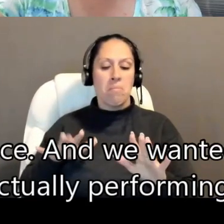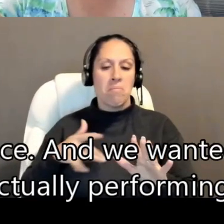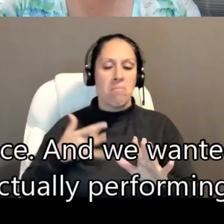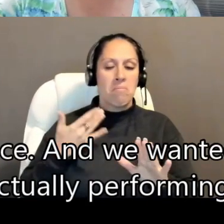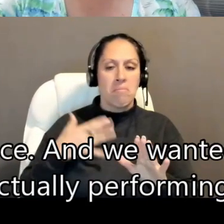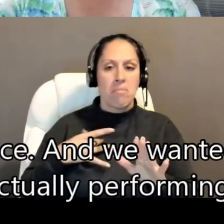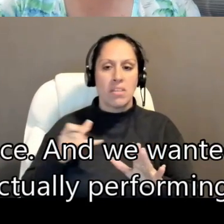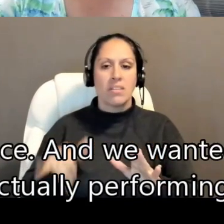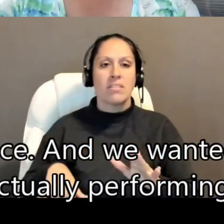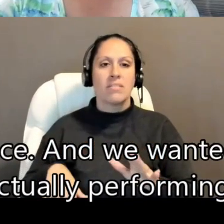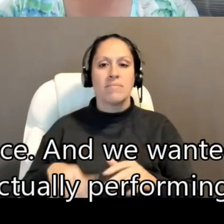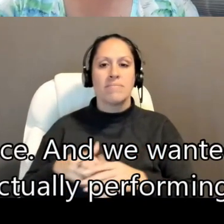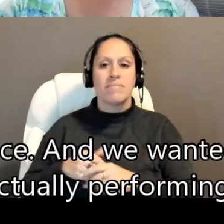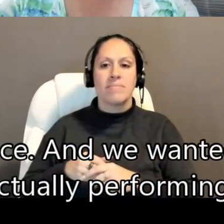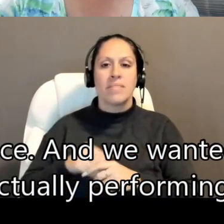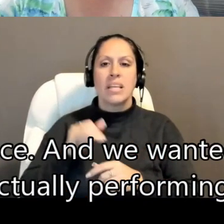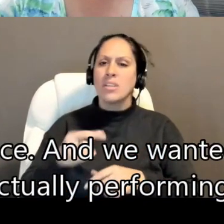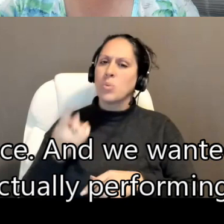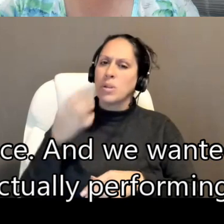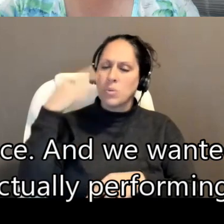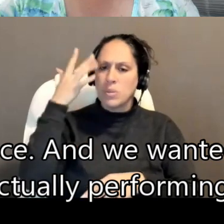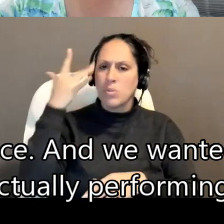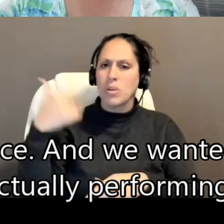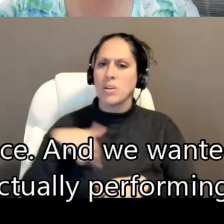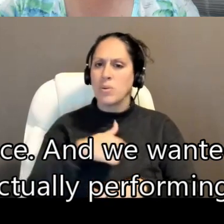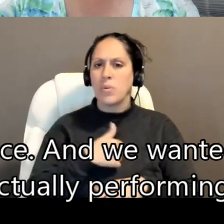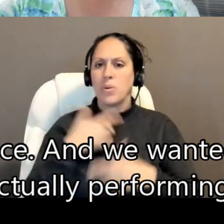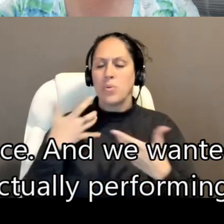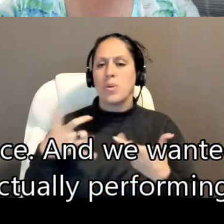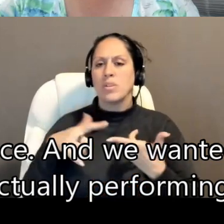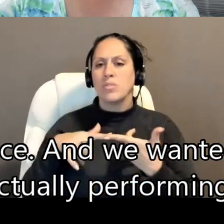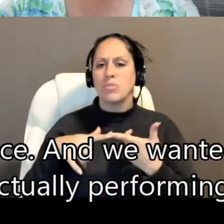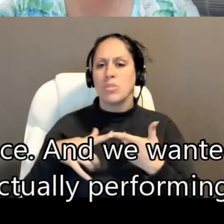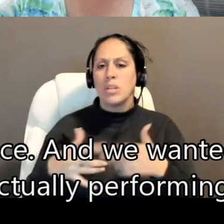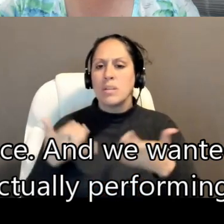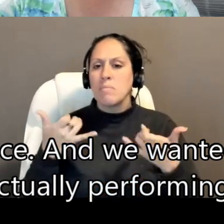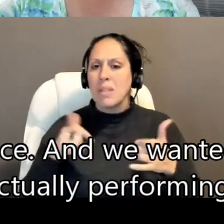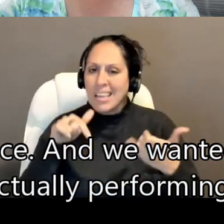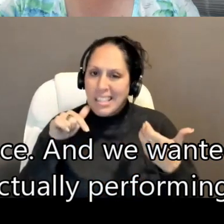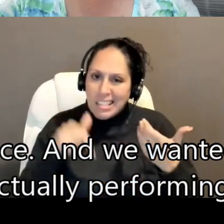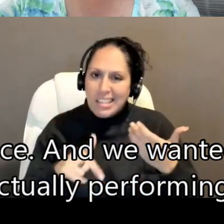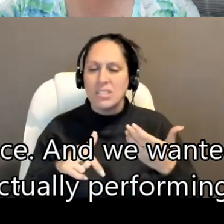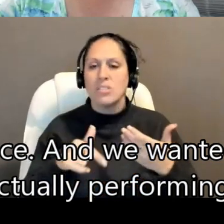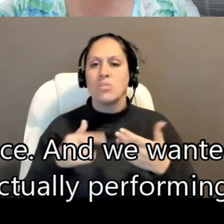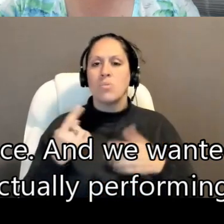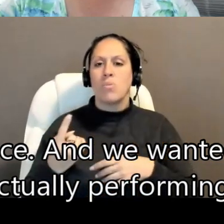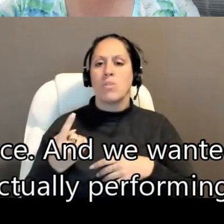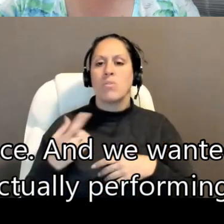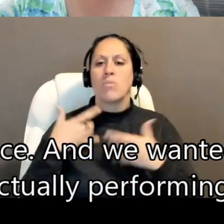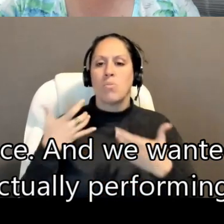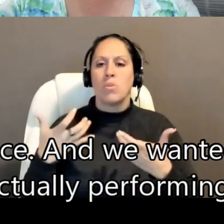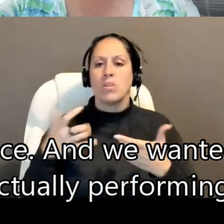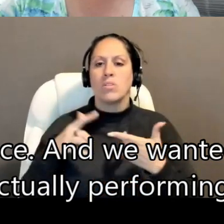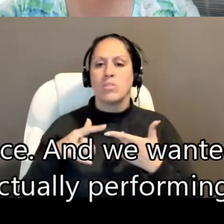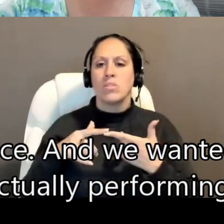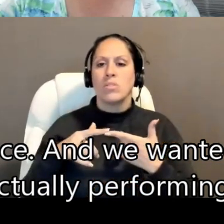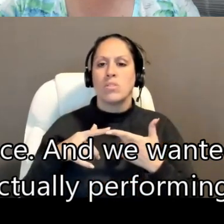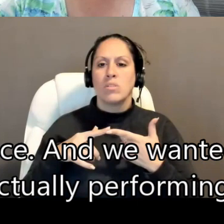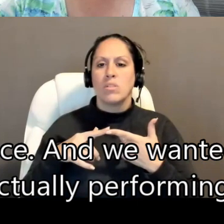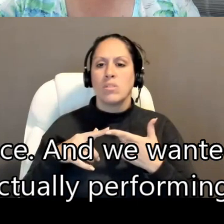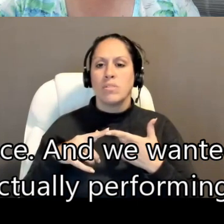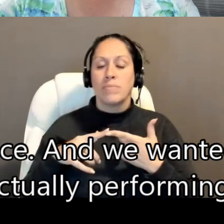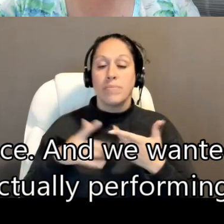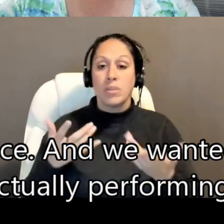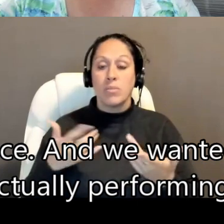Yeah. It was And neat. that's one of the reasons why we wanted to play this piece, and we wanted to